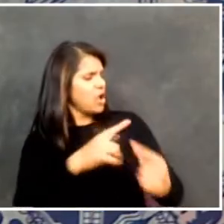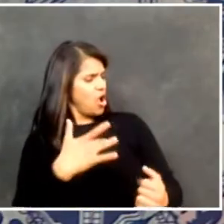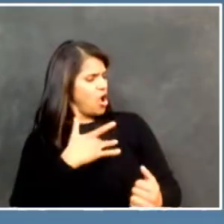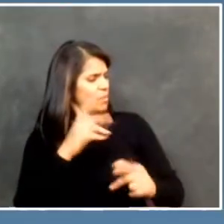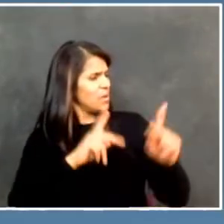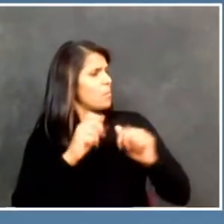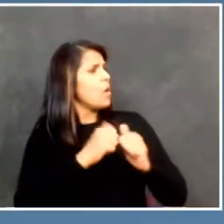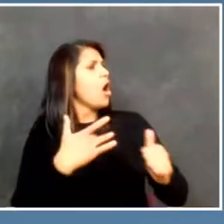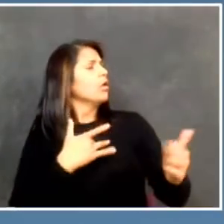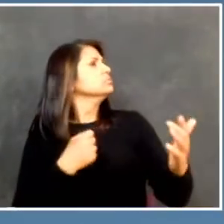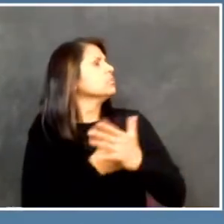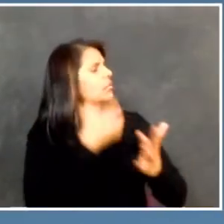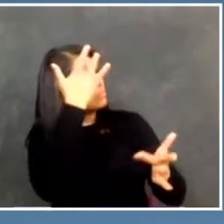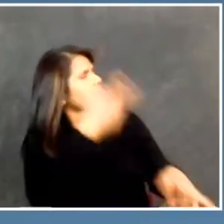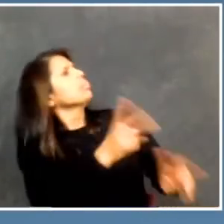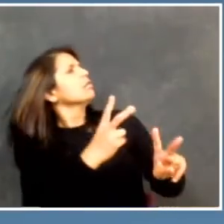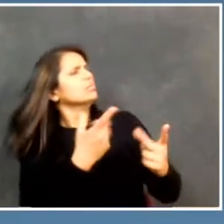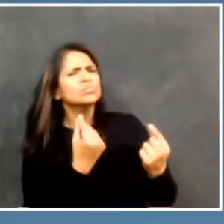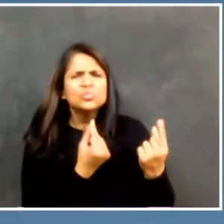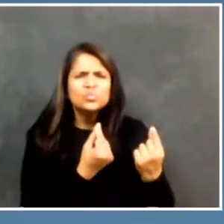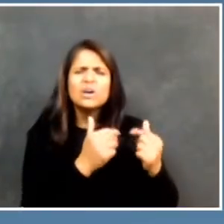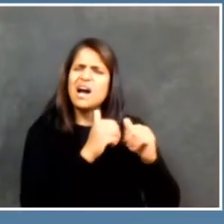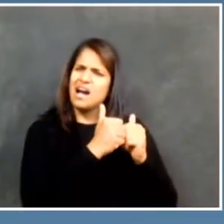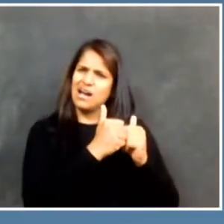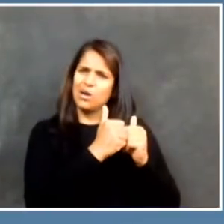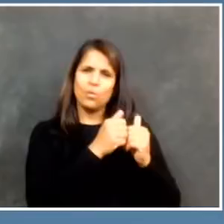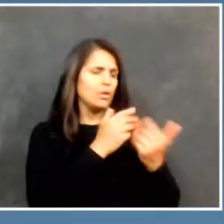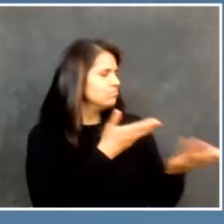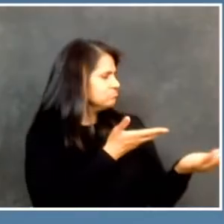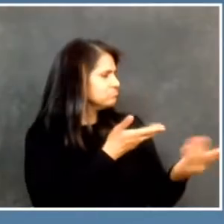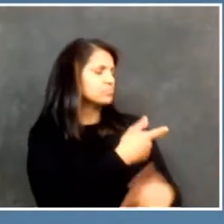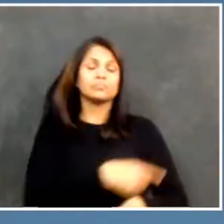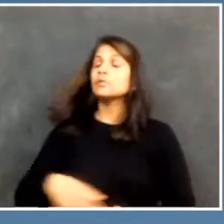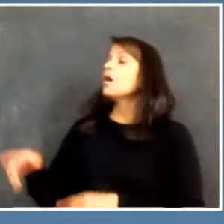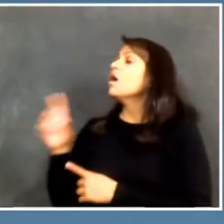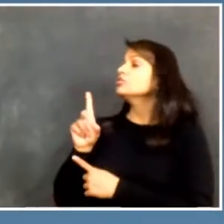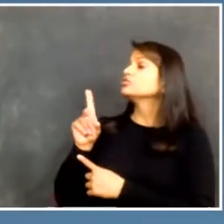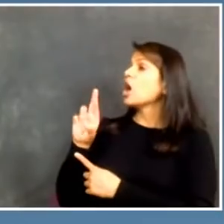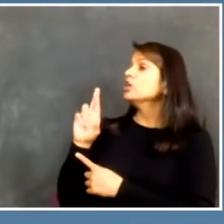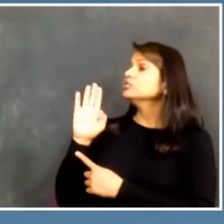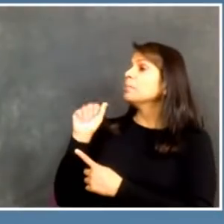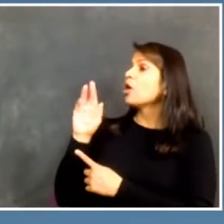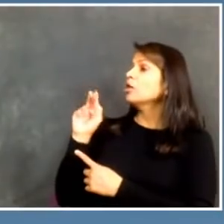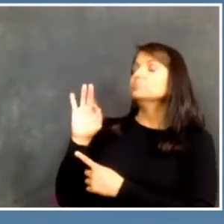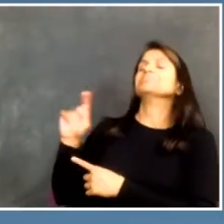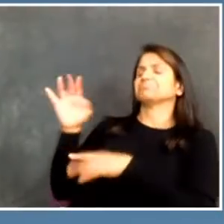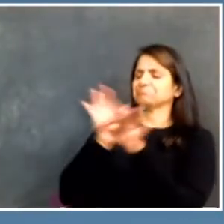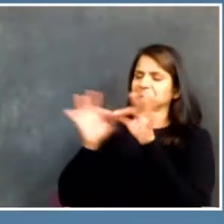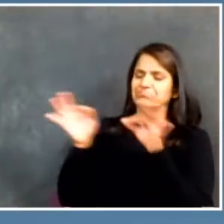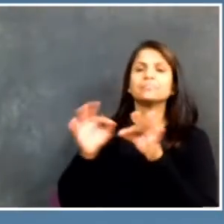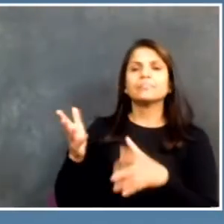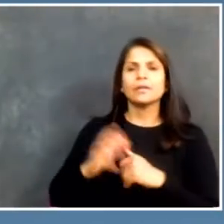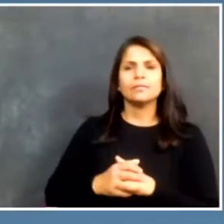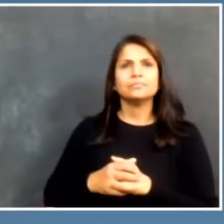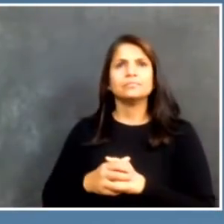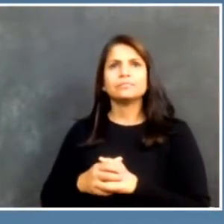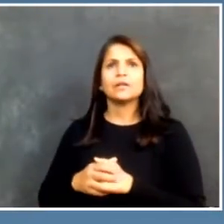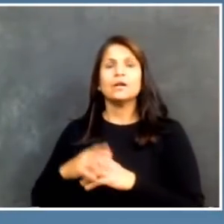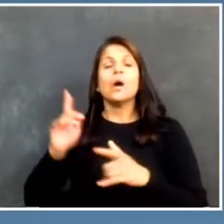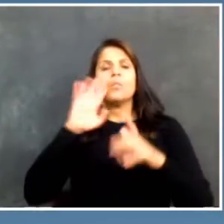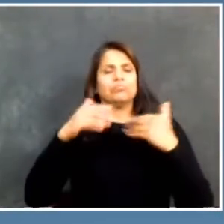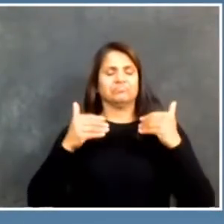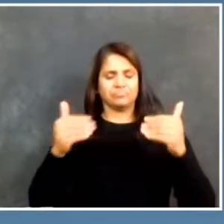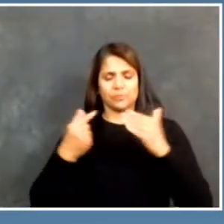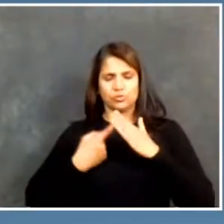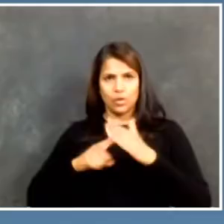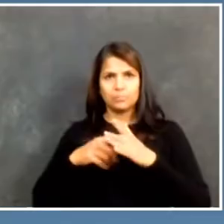And I want to just build on what you've laid out to really start off by saying that each of these